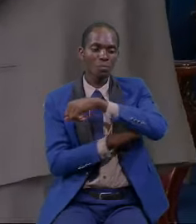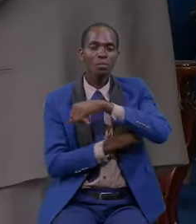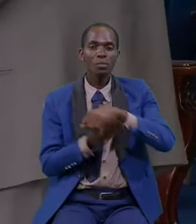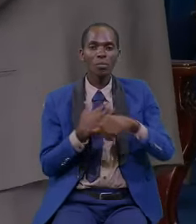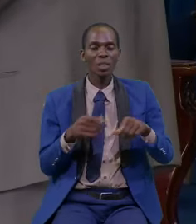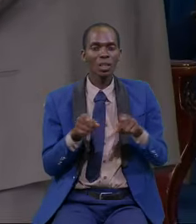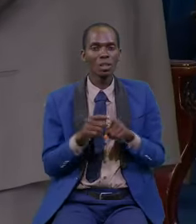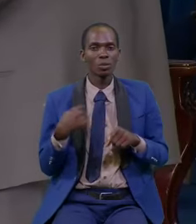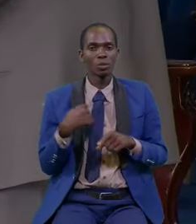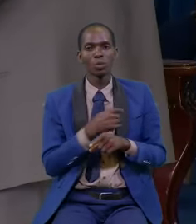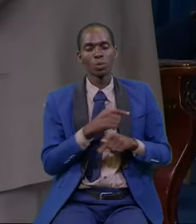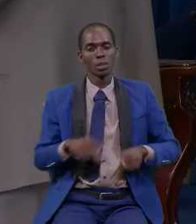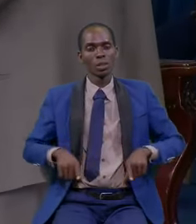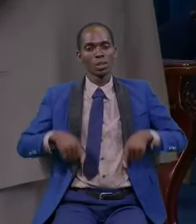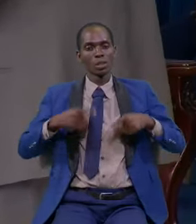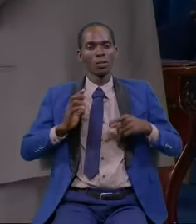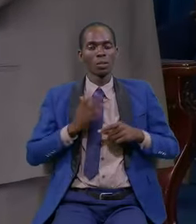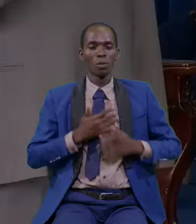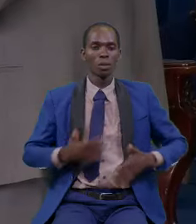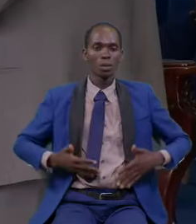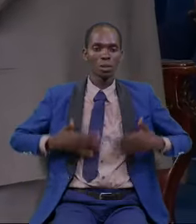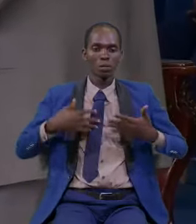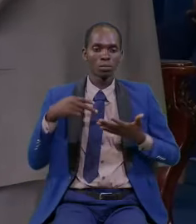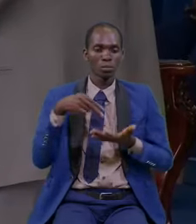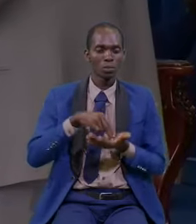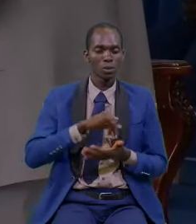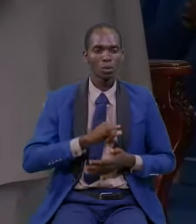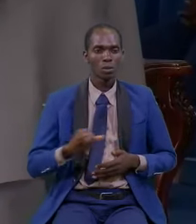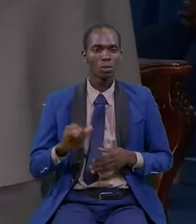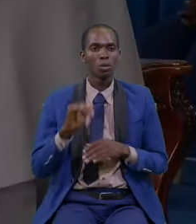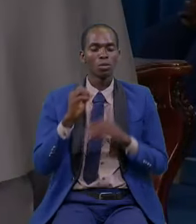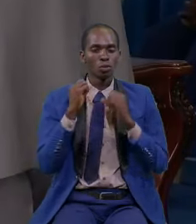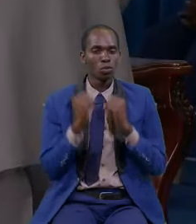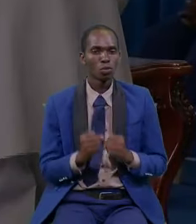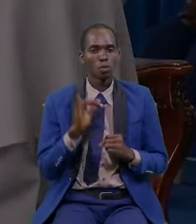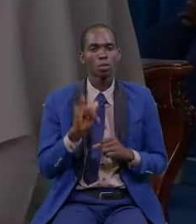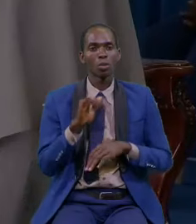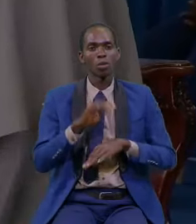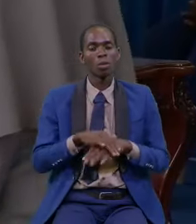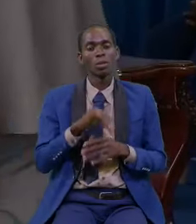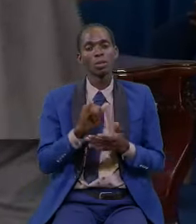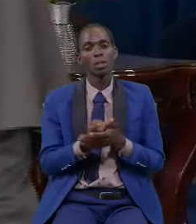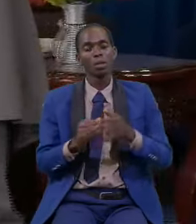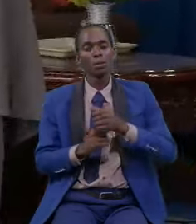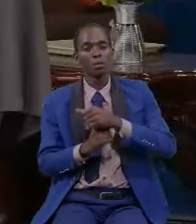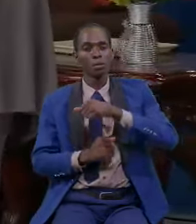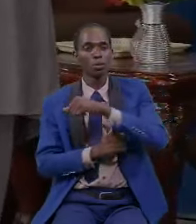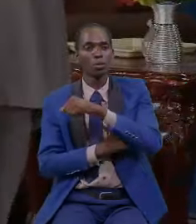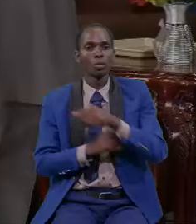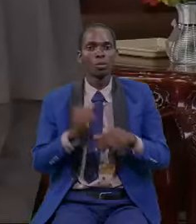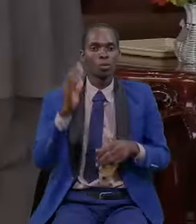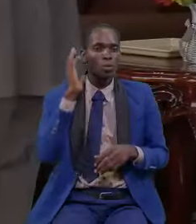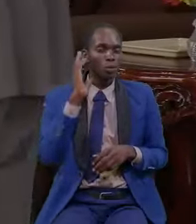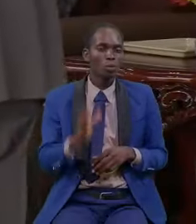standing firmly on that foundation, it will sustain our